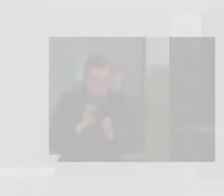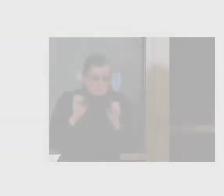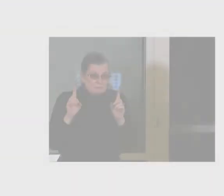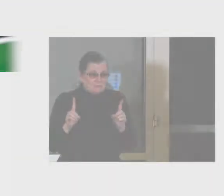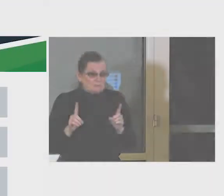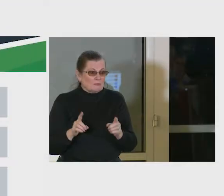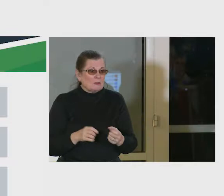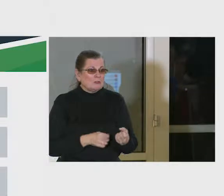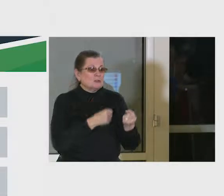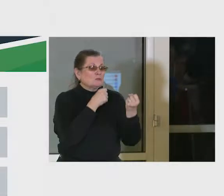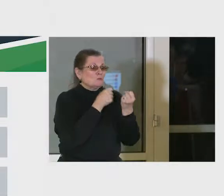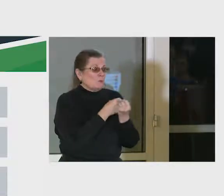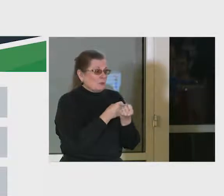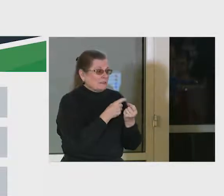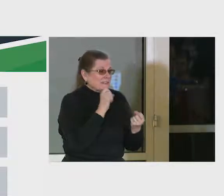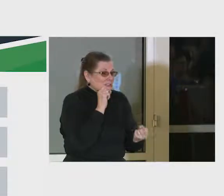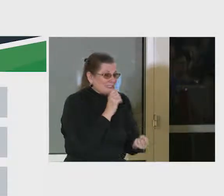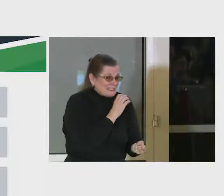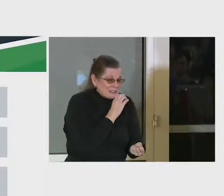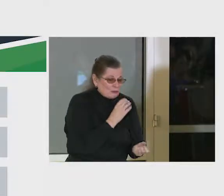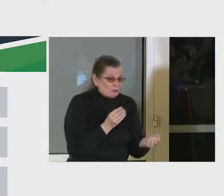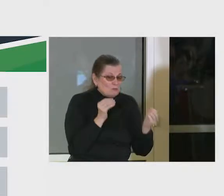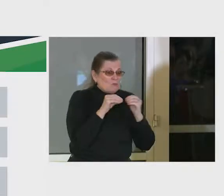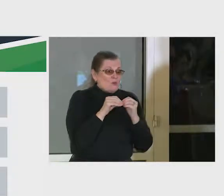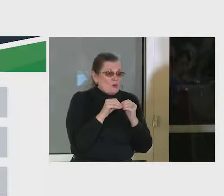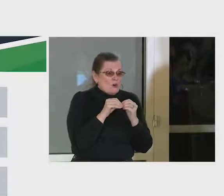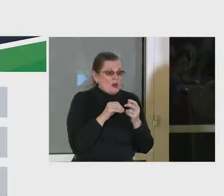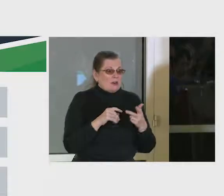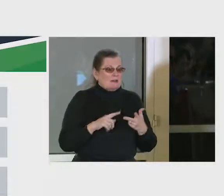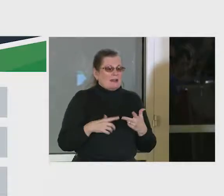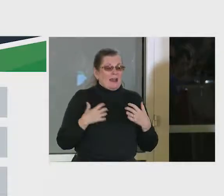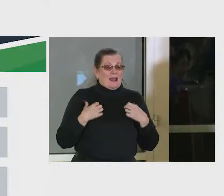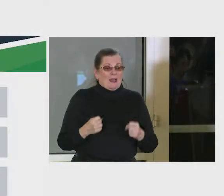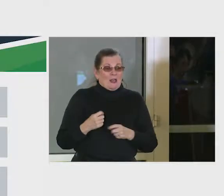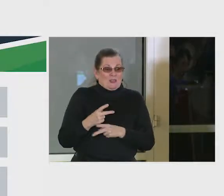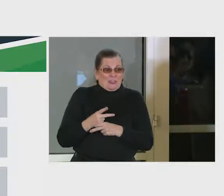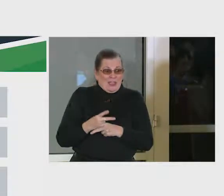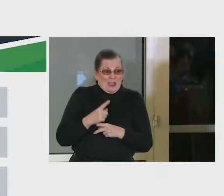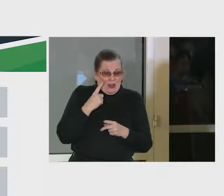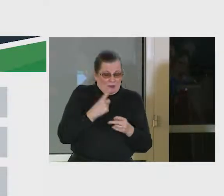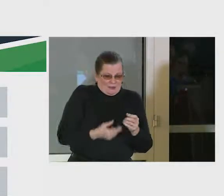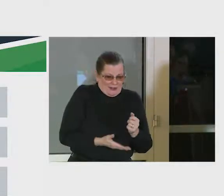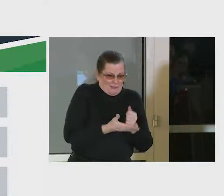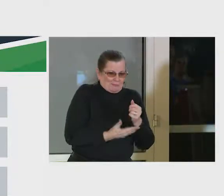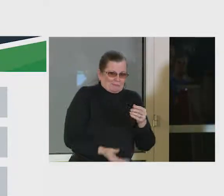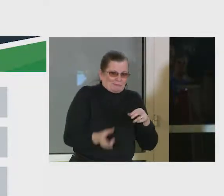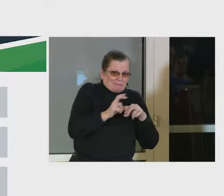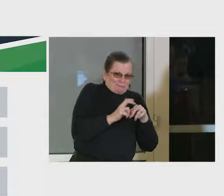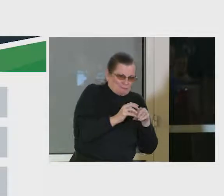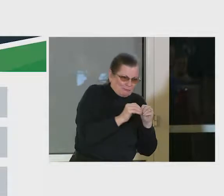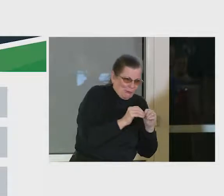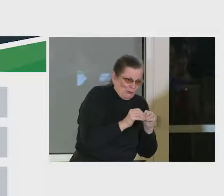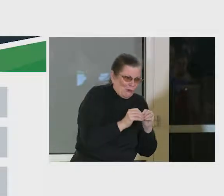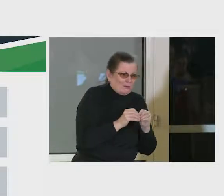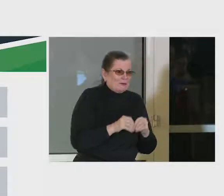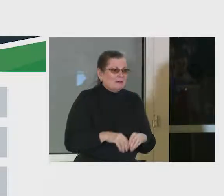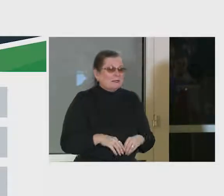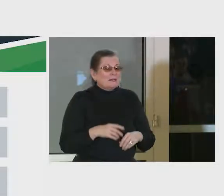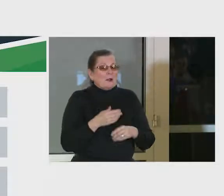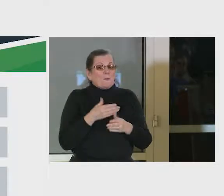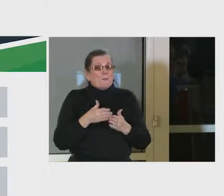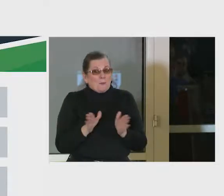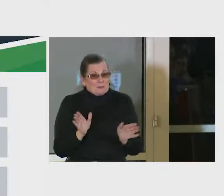seniors, expanding the reach of our health and human services agencies, strengthening public safety all across 8 wards and every